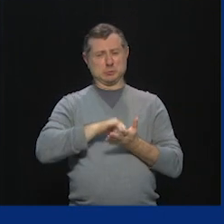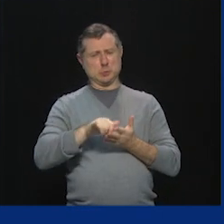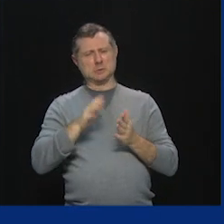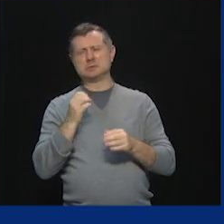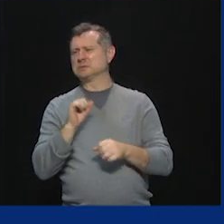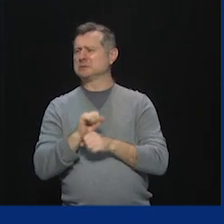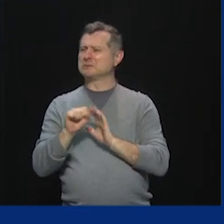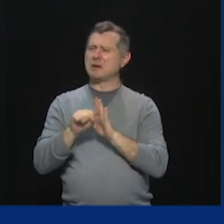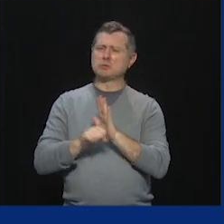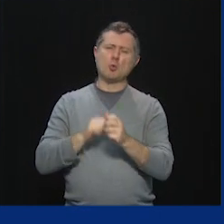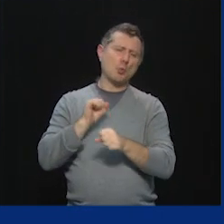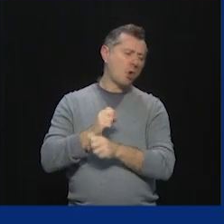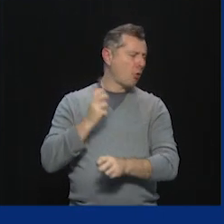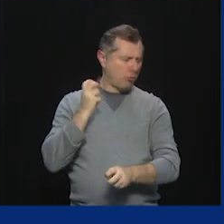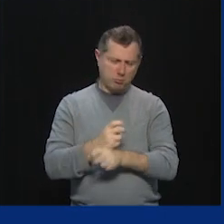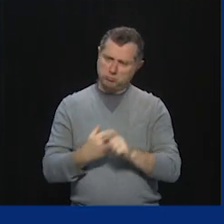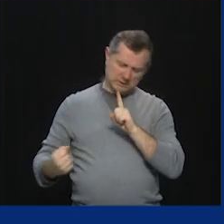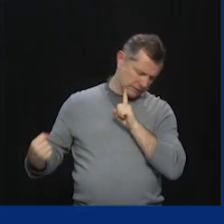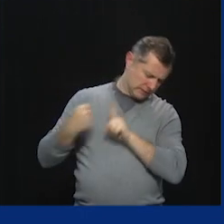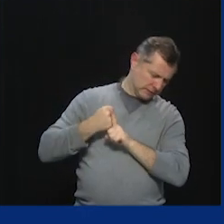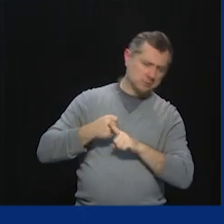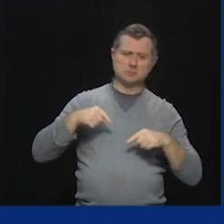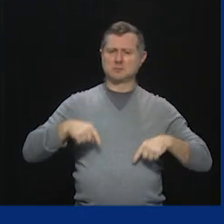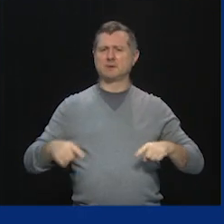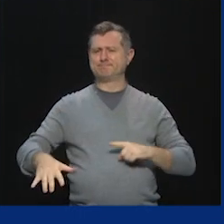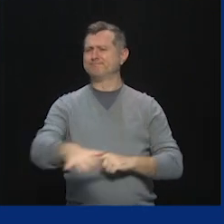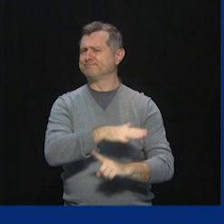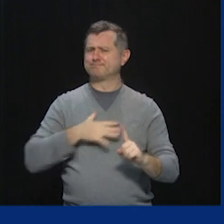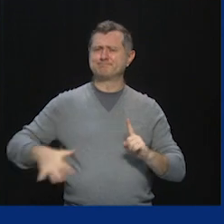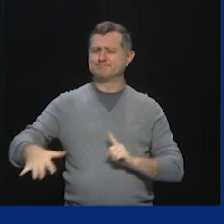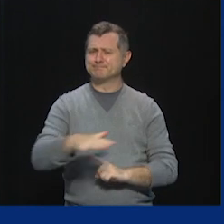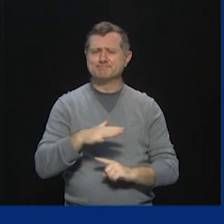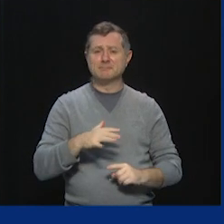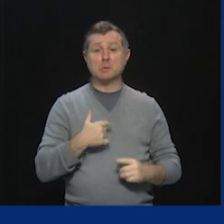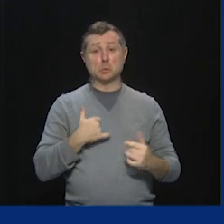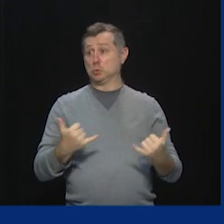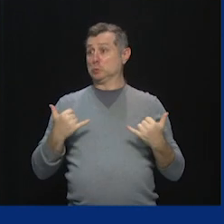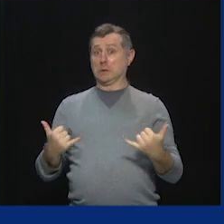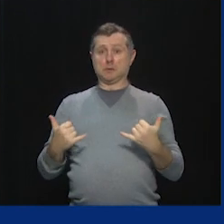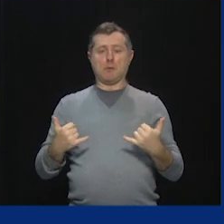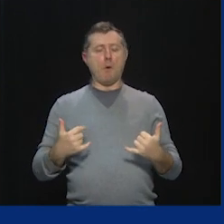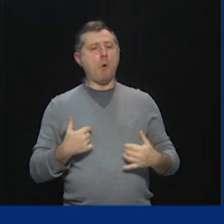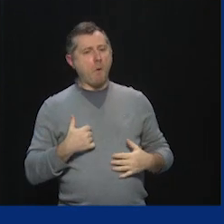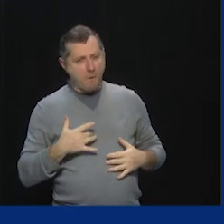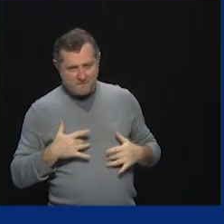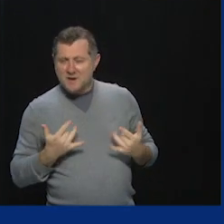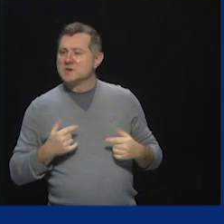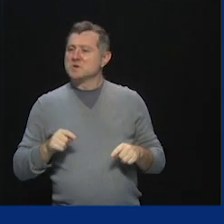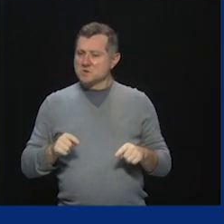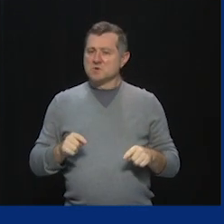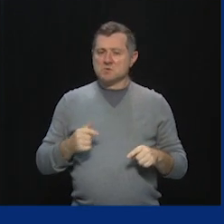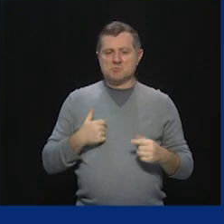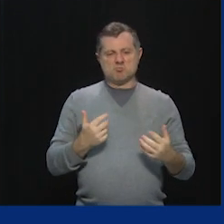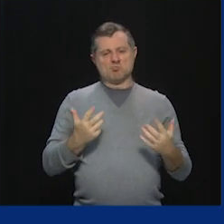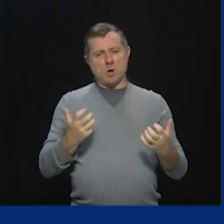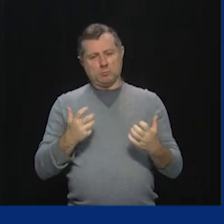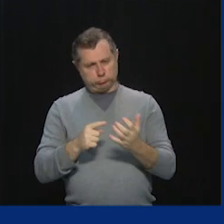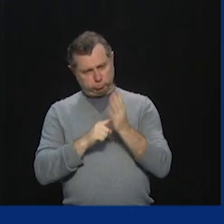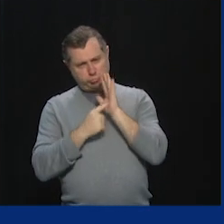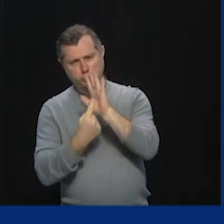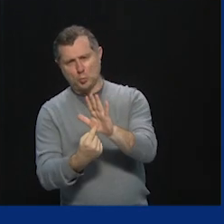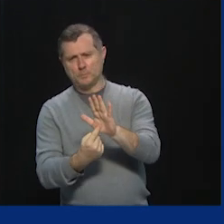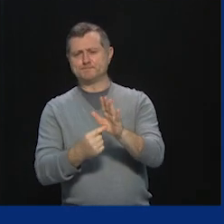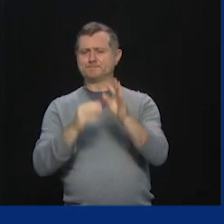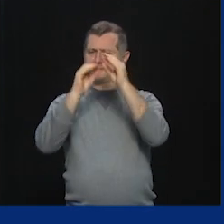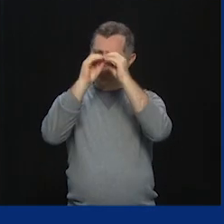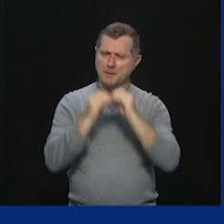through. And the question is where we are today. And I wanted to give you a snapshot of our numbers and what we're seeing and what we're concerned